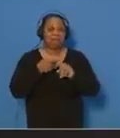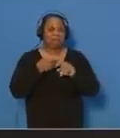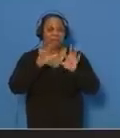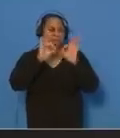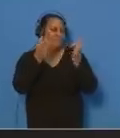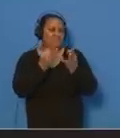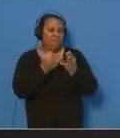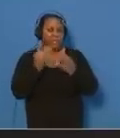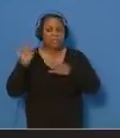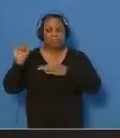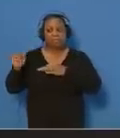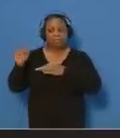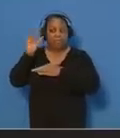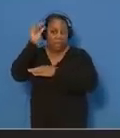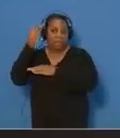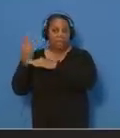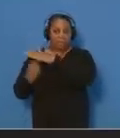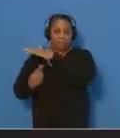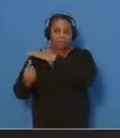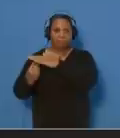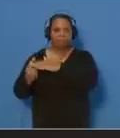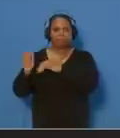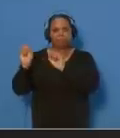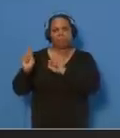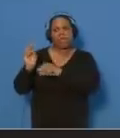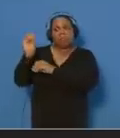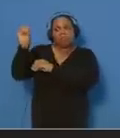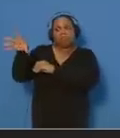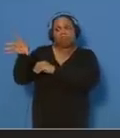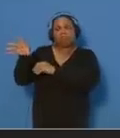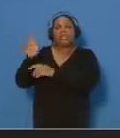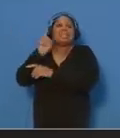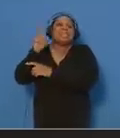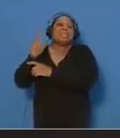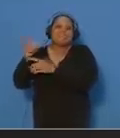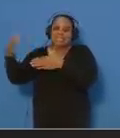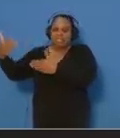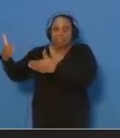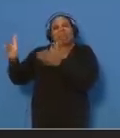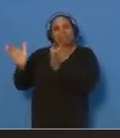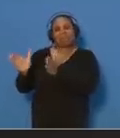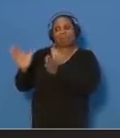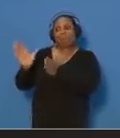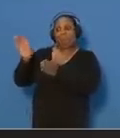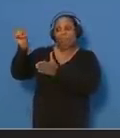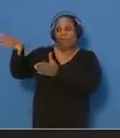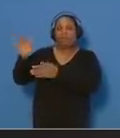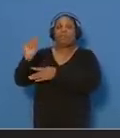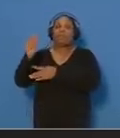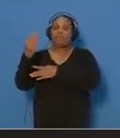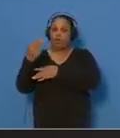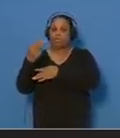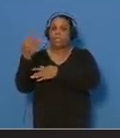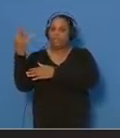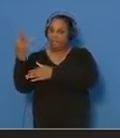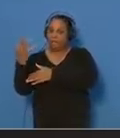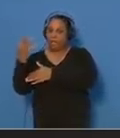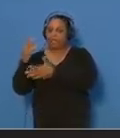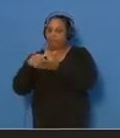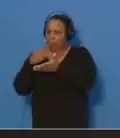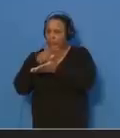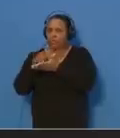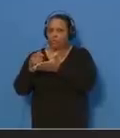government-managed quarantine facility will be allowed to drop an essential care package at the location on the Thursday and Friday of this